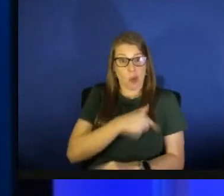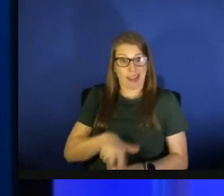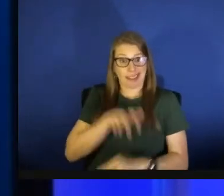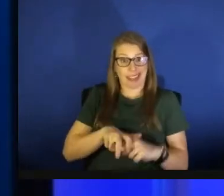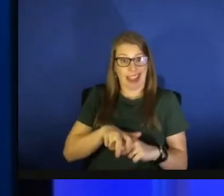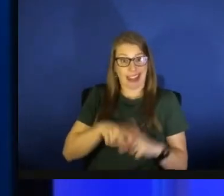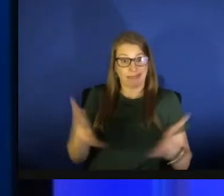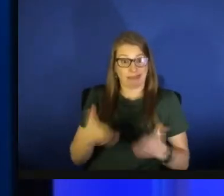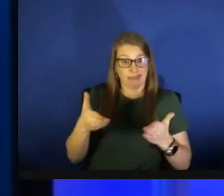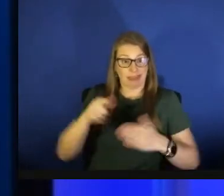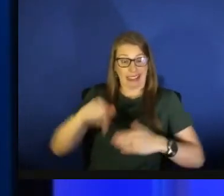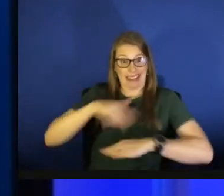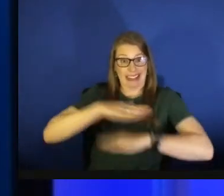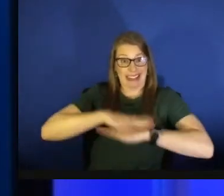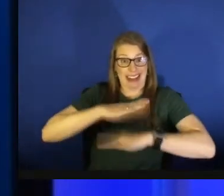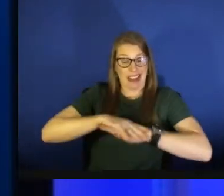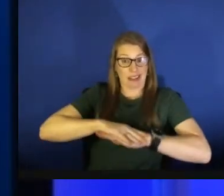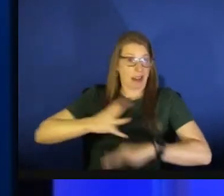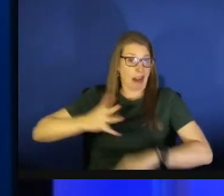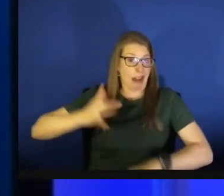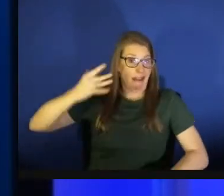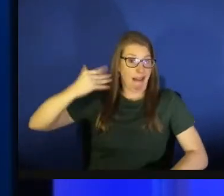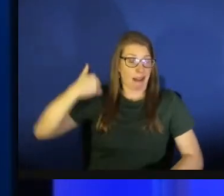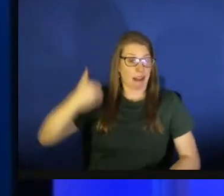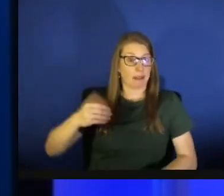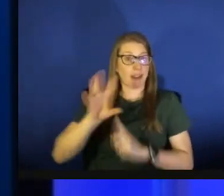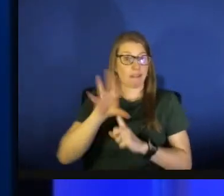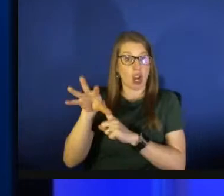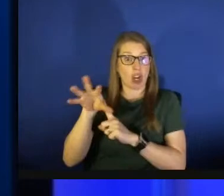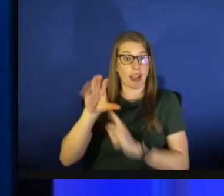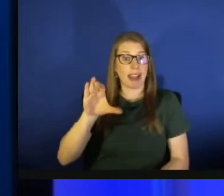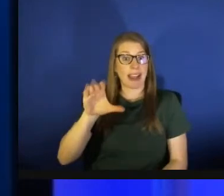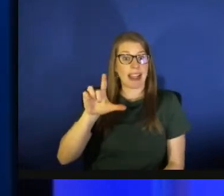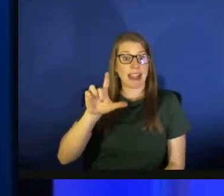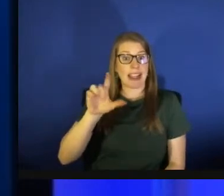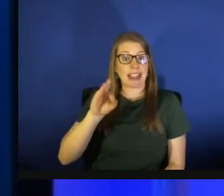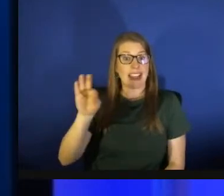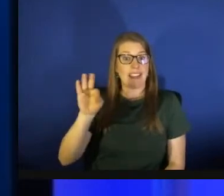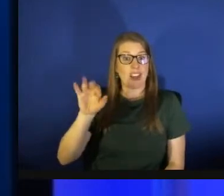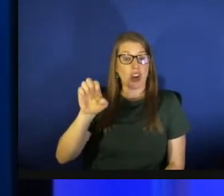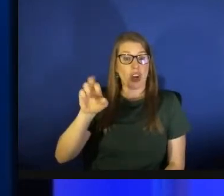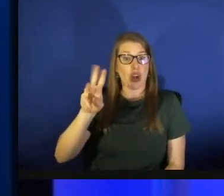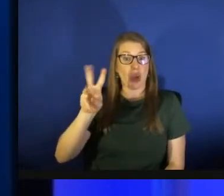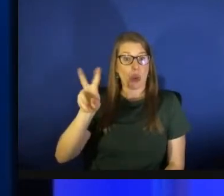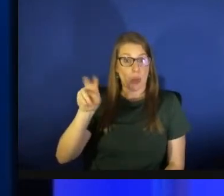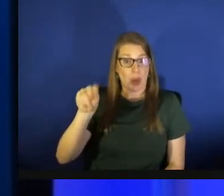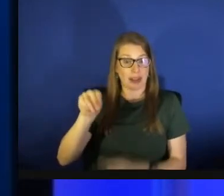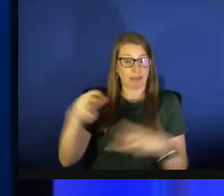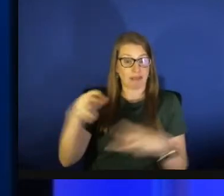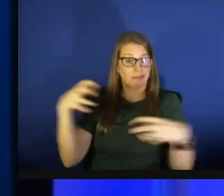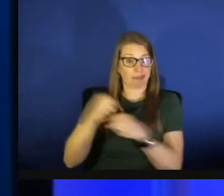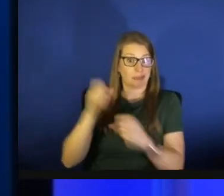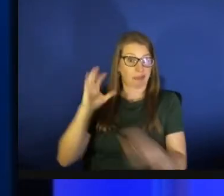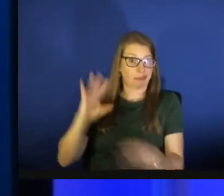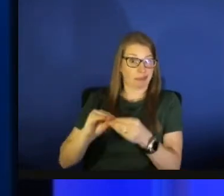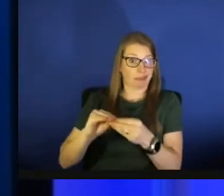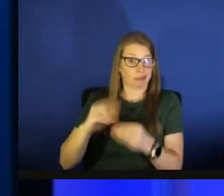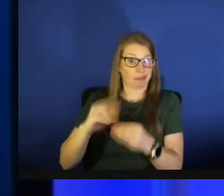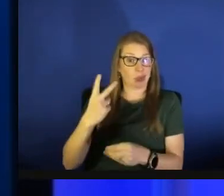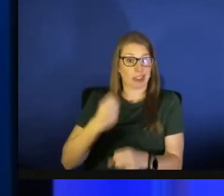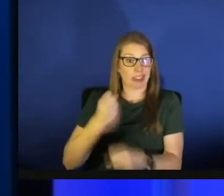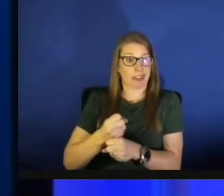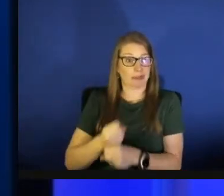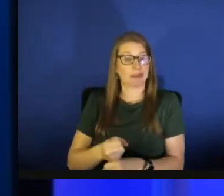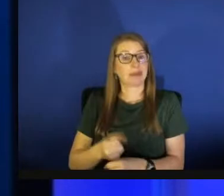this desk from the very beginning. Our photographer and editor, Cliff Irwin, put together a recap of our last 2 years here on the Morning Medical Update. So